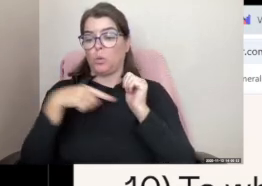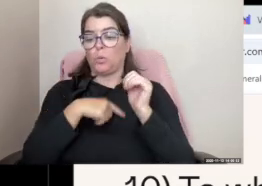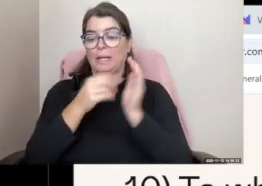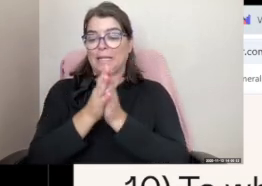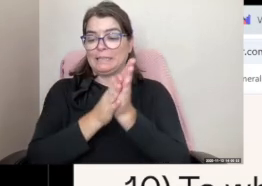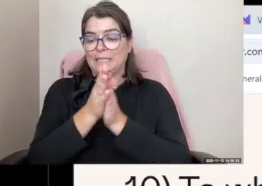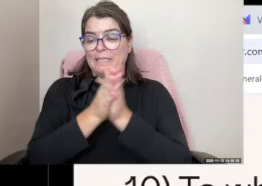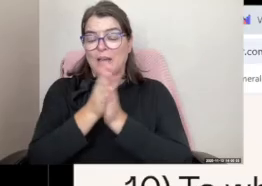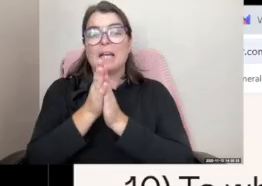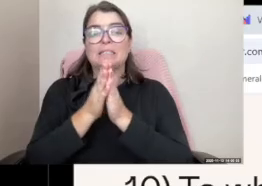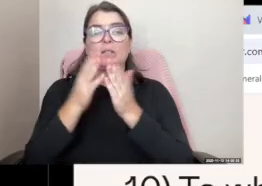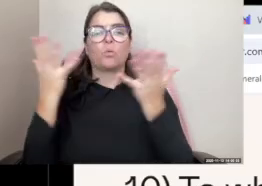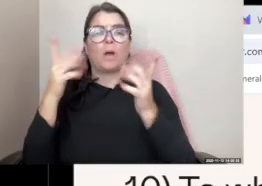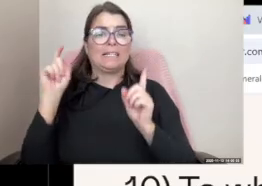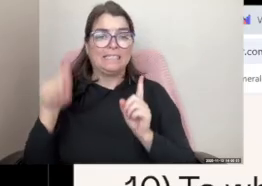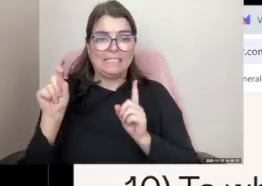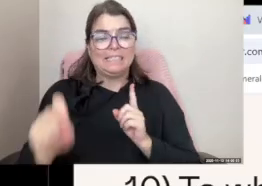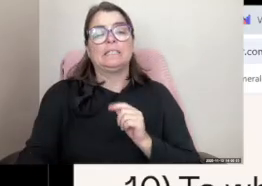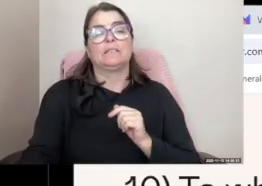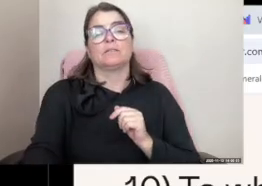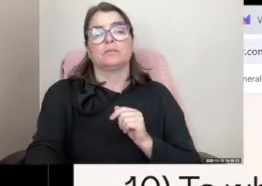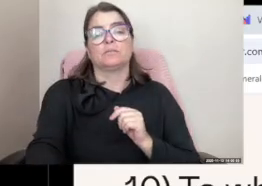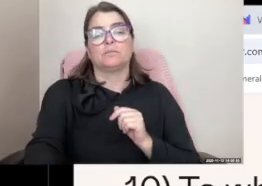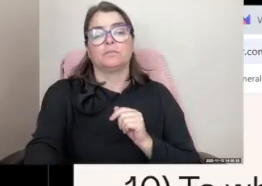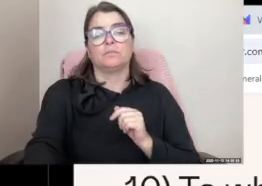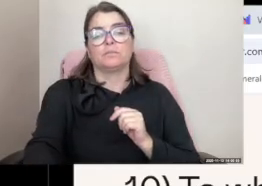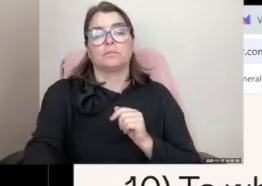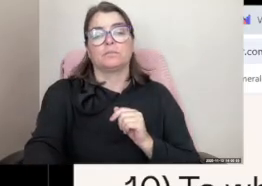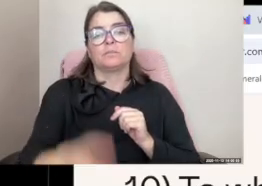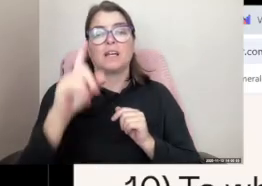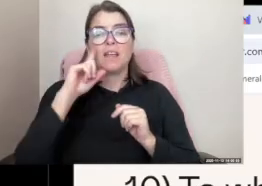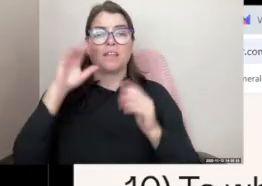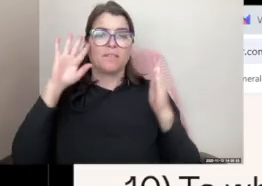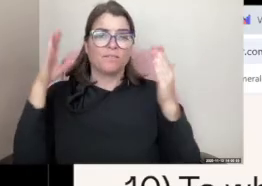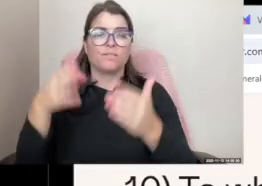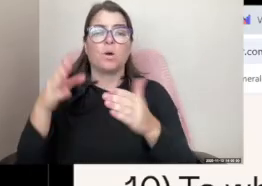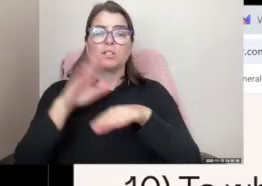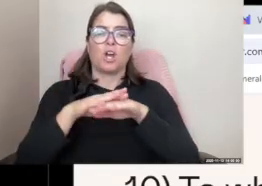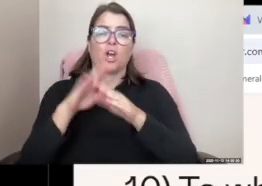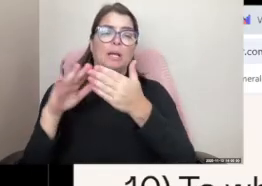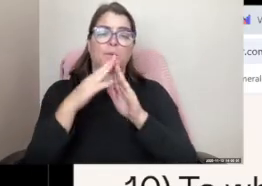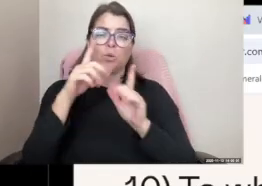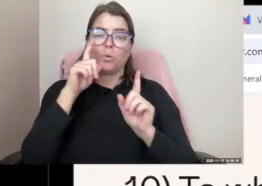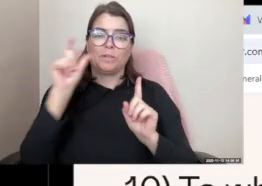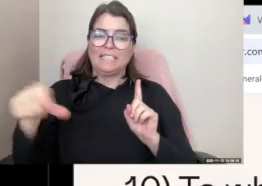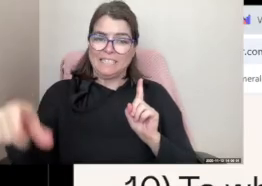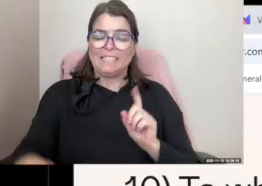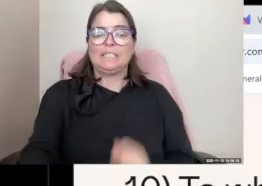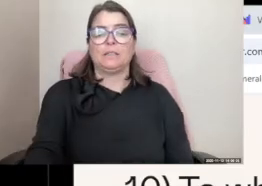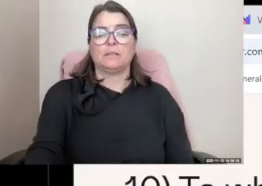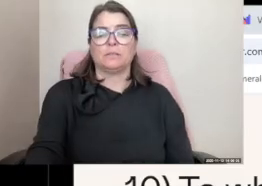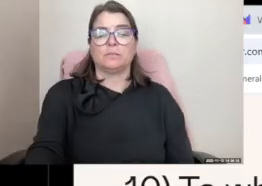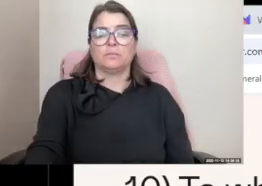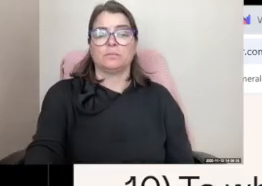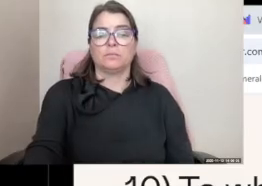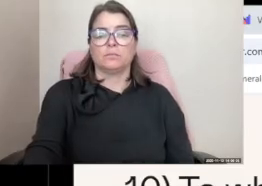makes it difficult to reduce emissions, meet our clean air standards. So when it comes to the technology